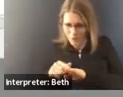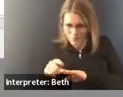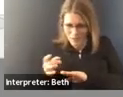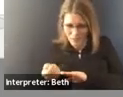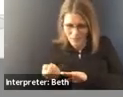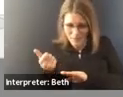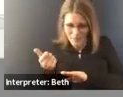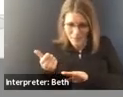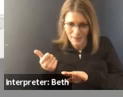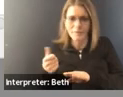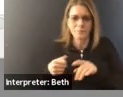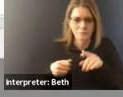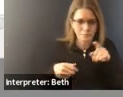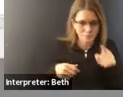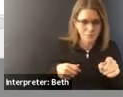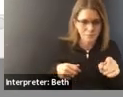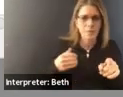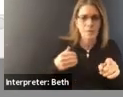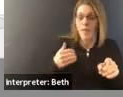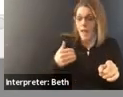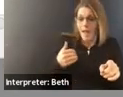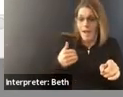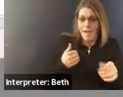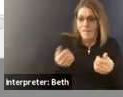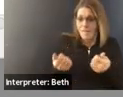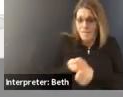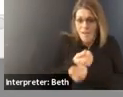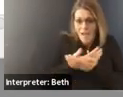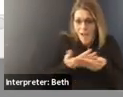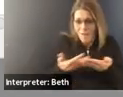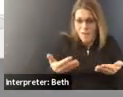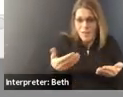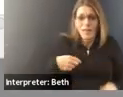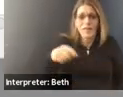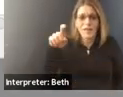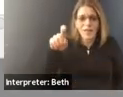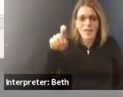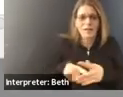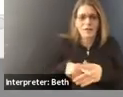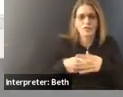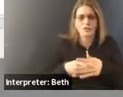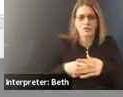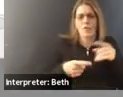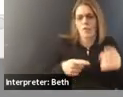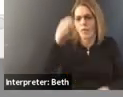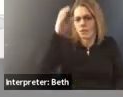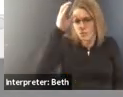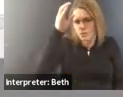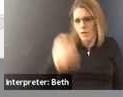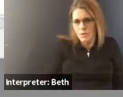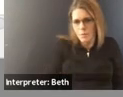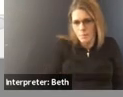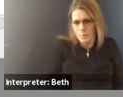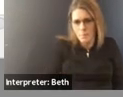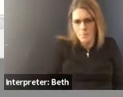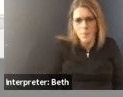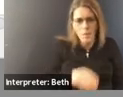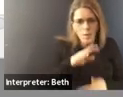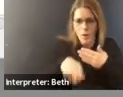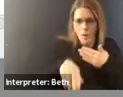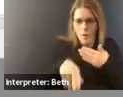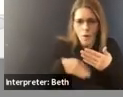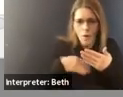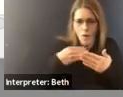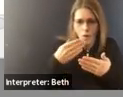down. And I have everything I need to start this concept. And all the difficult part